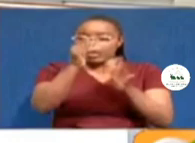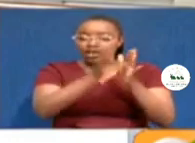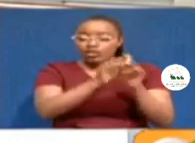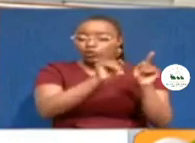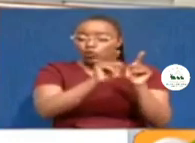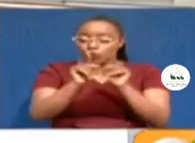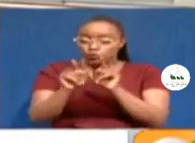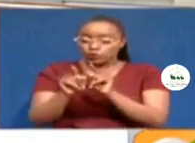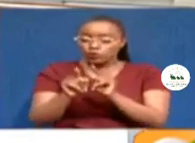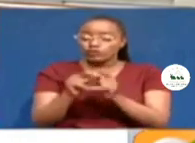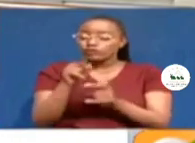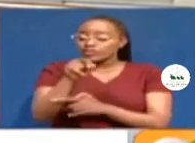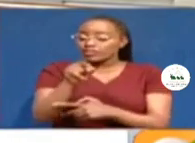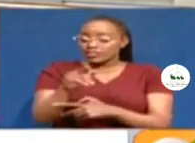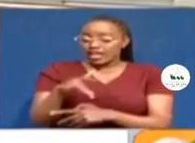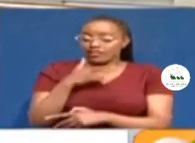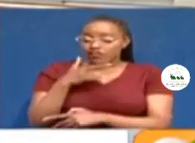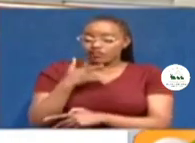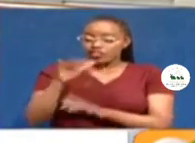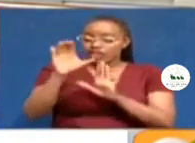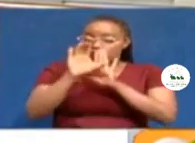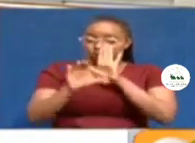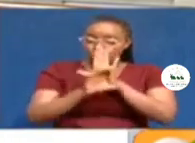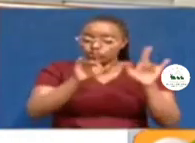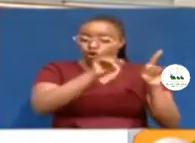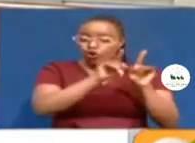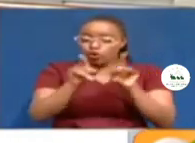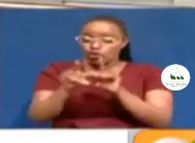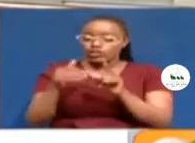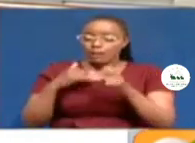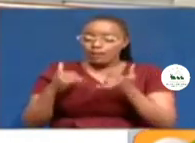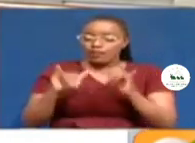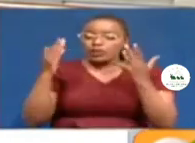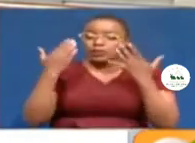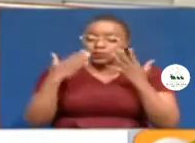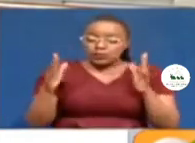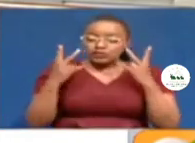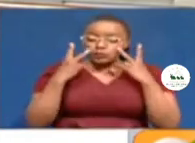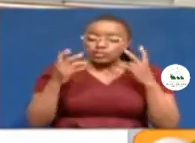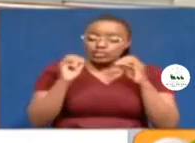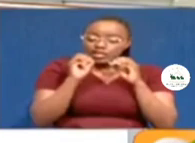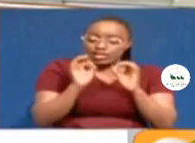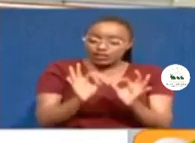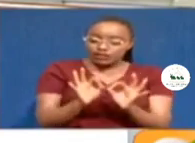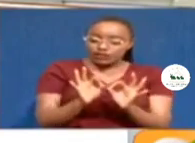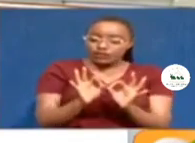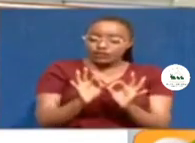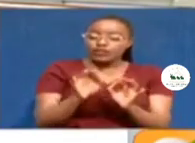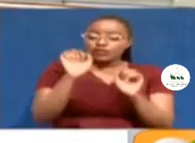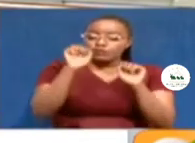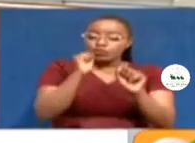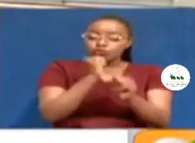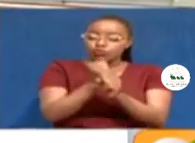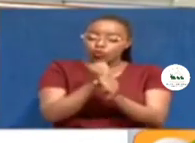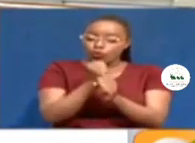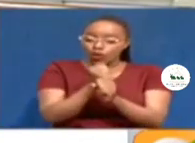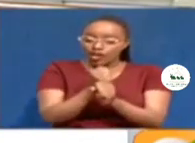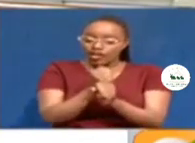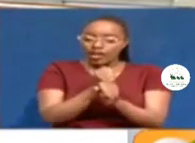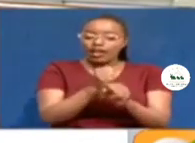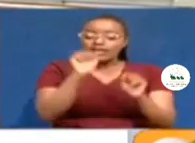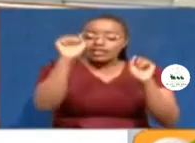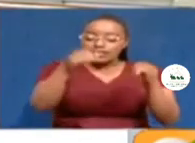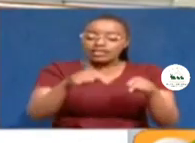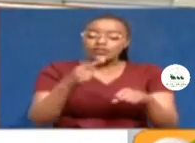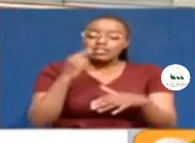And therefore, in a sense, the constitution is also being tested to see whether it can work.